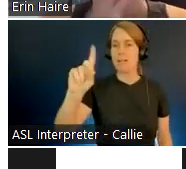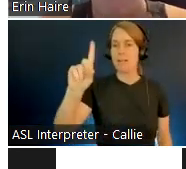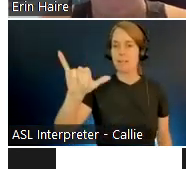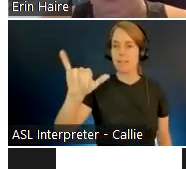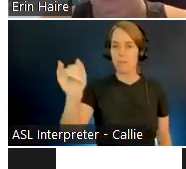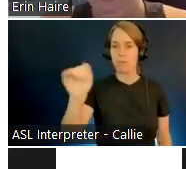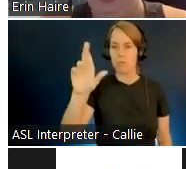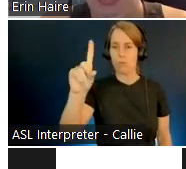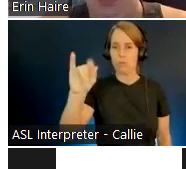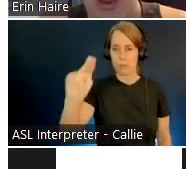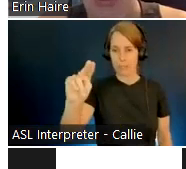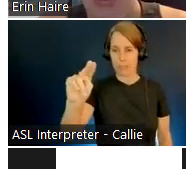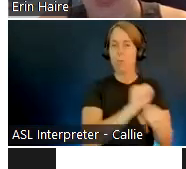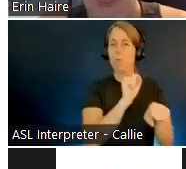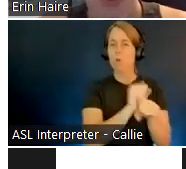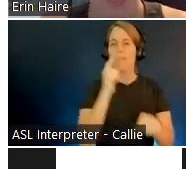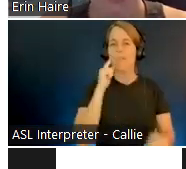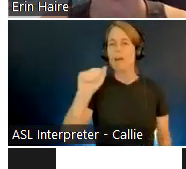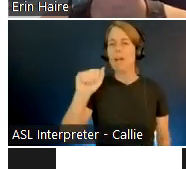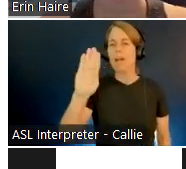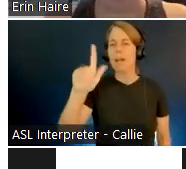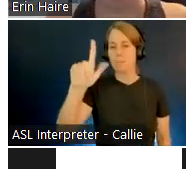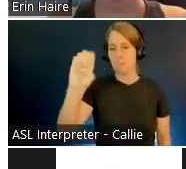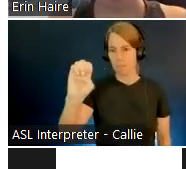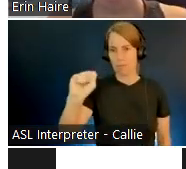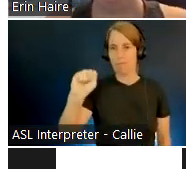So I'm going to let you guys take it away. Thank you so much.